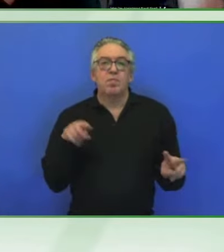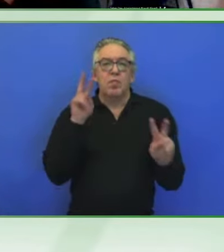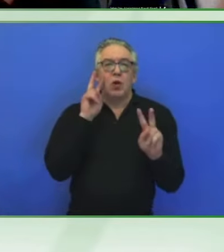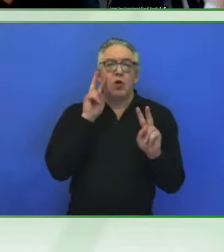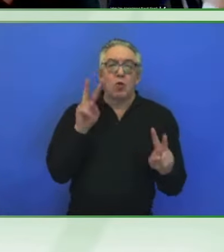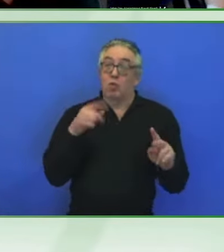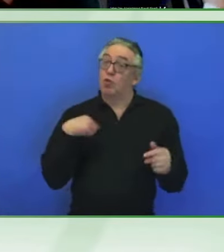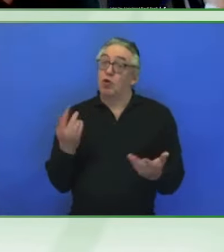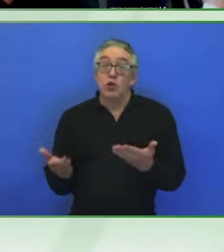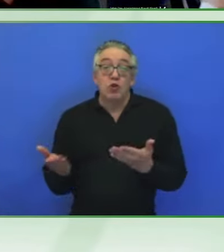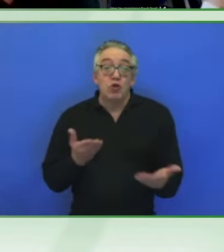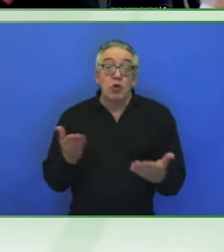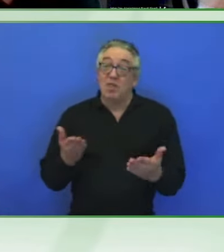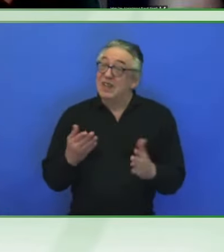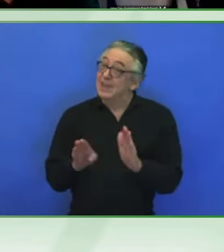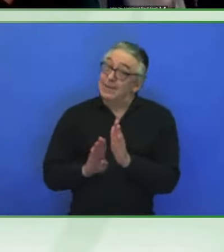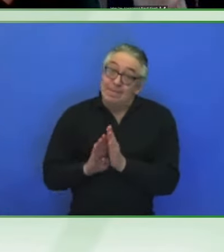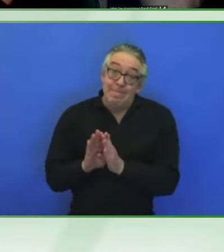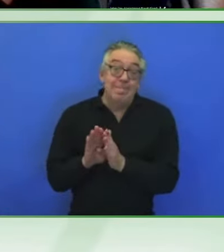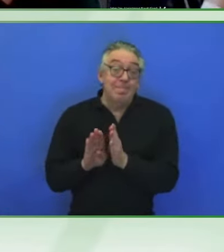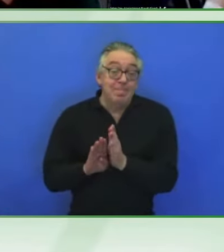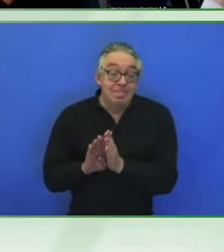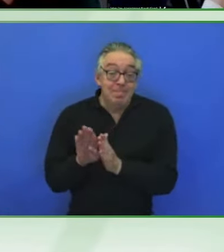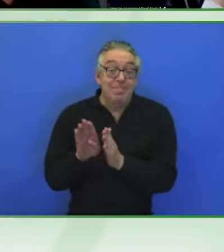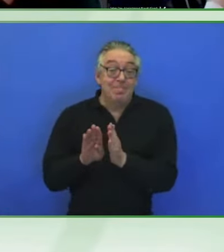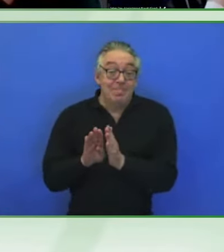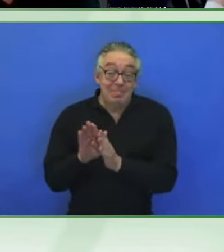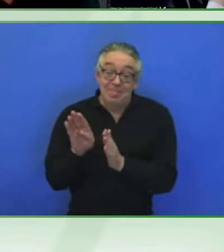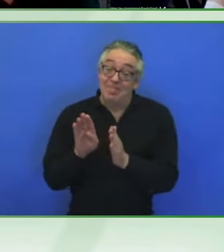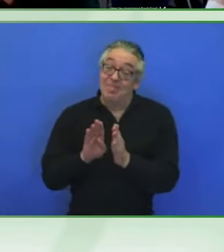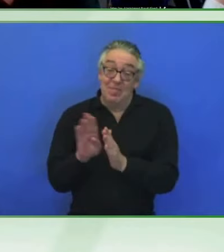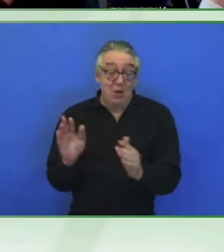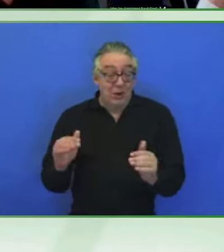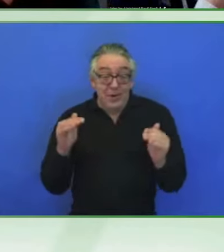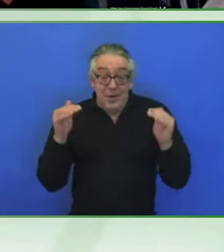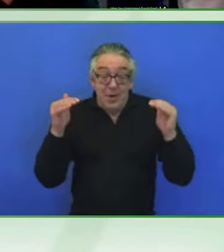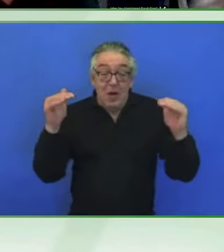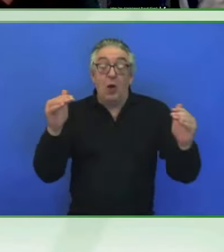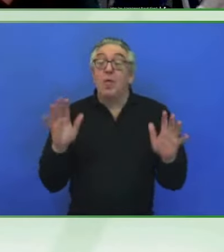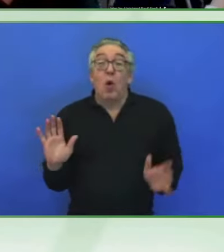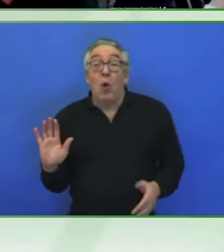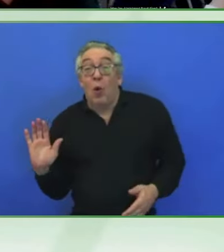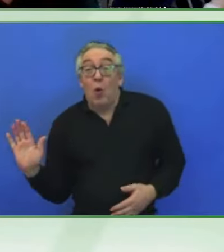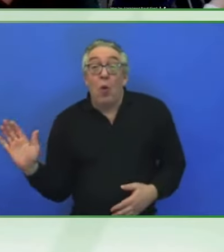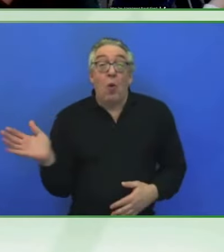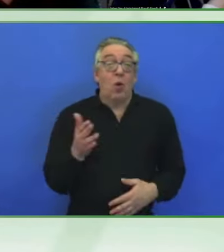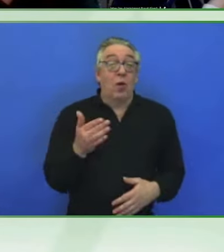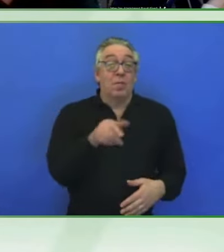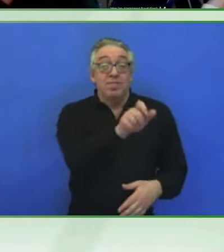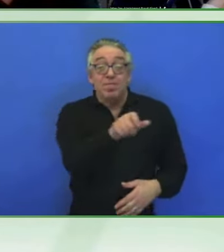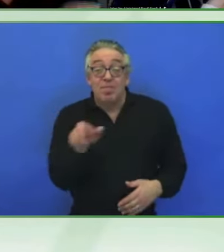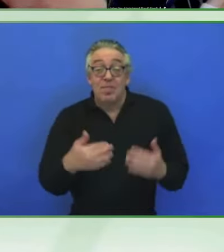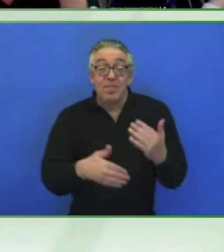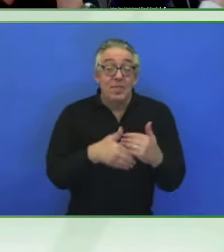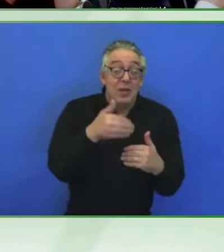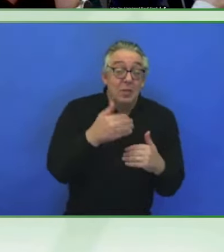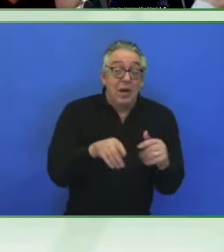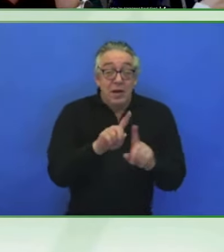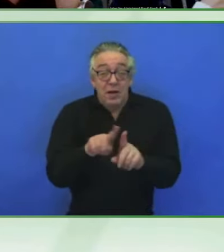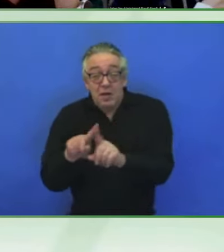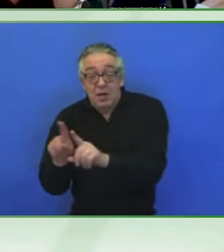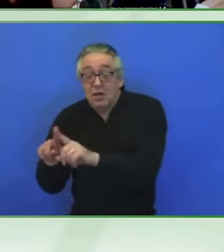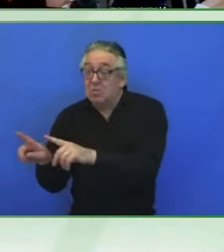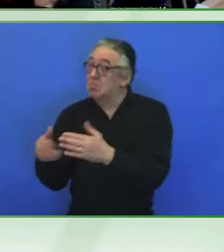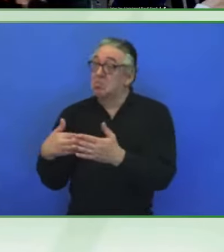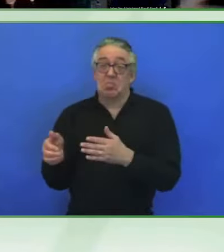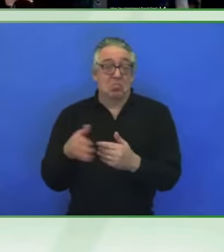to Istanbul airports. Thank you for listening our presentation.